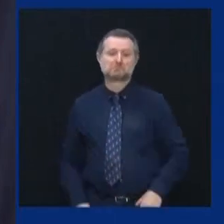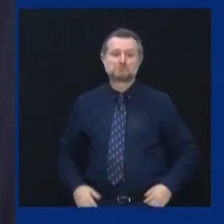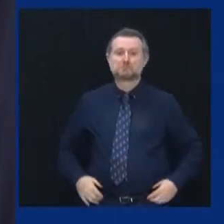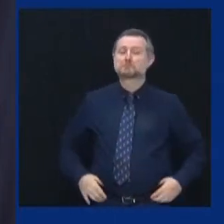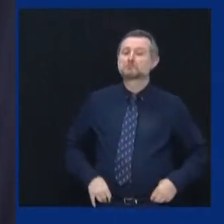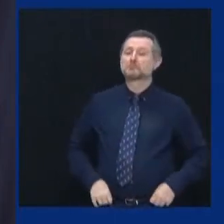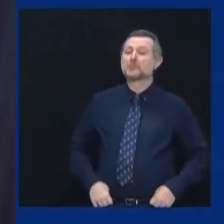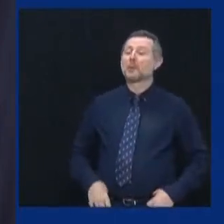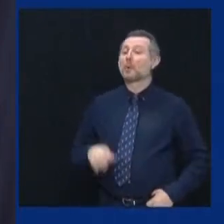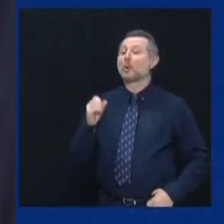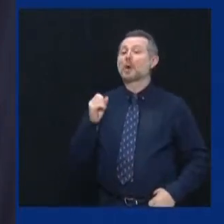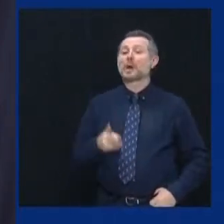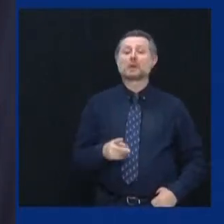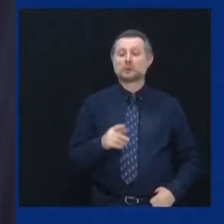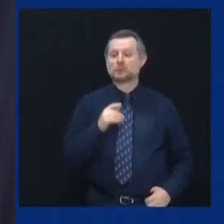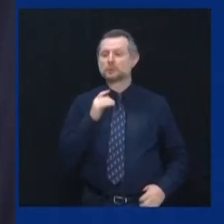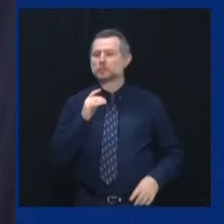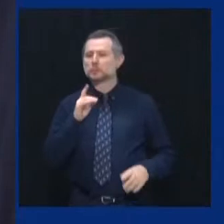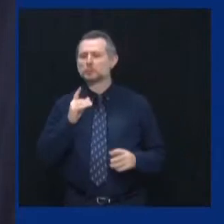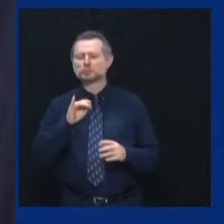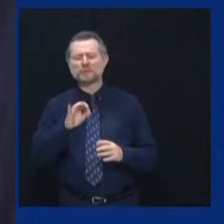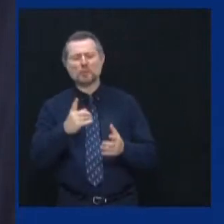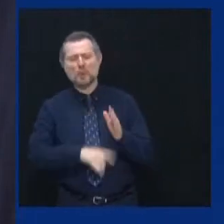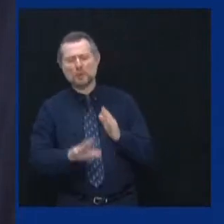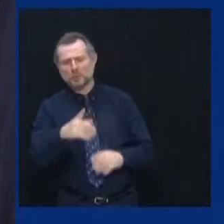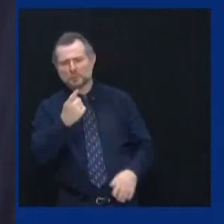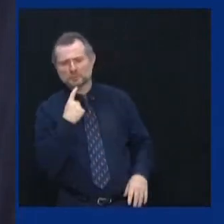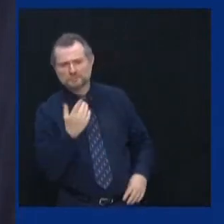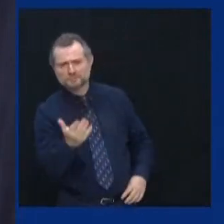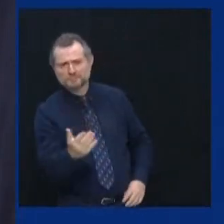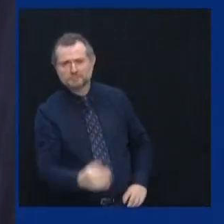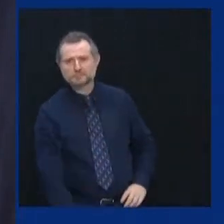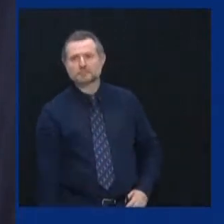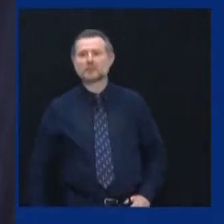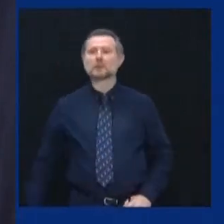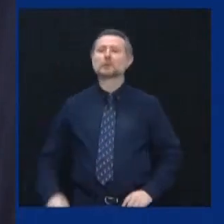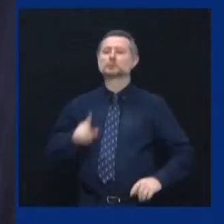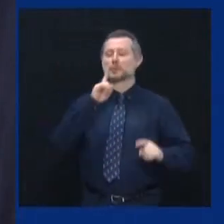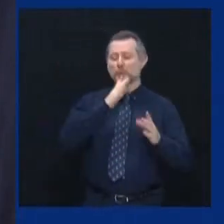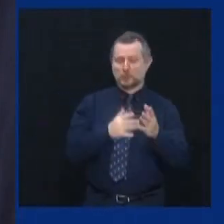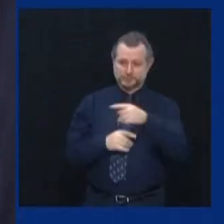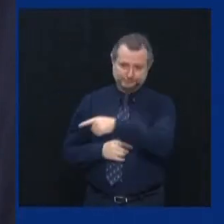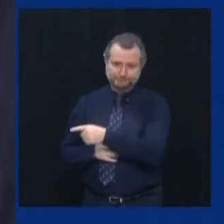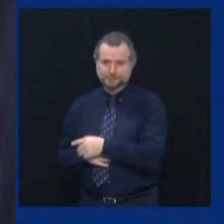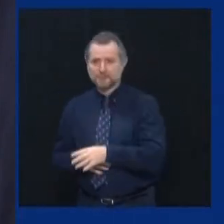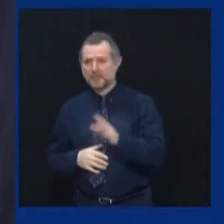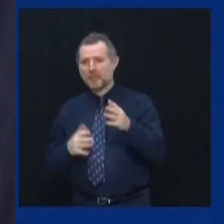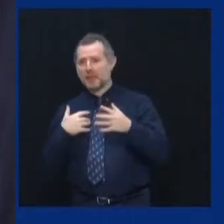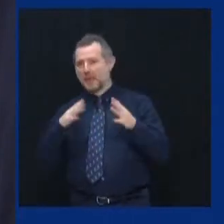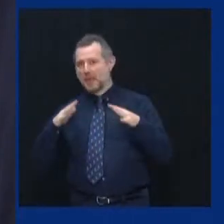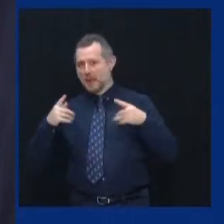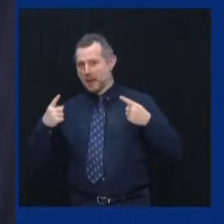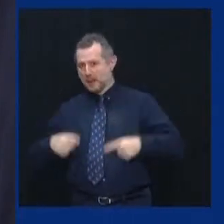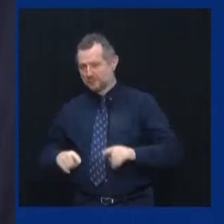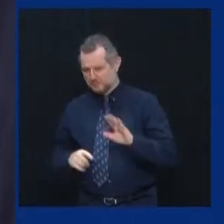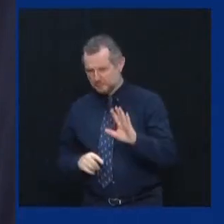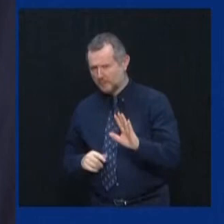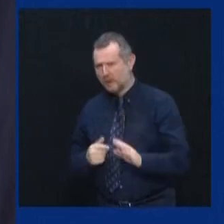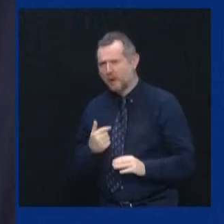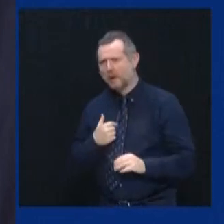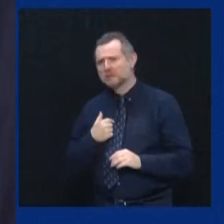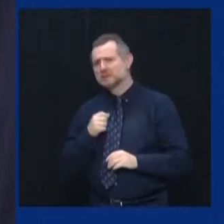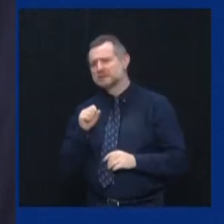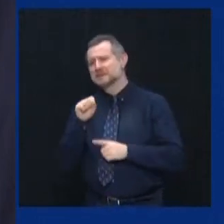Okay, but that wasn't your question. What was your question? Well, I know we're not there yet, but the Syracuse Mayor